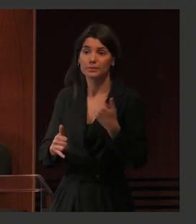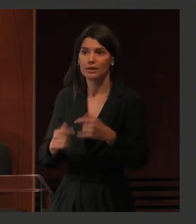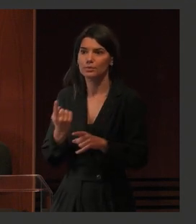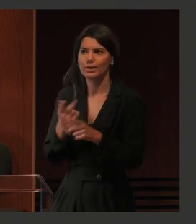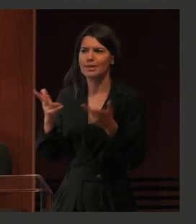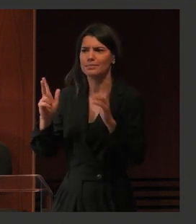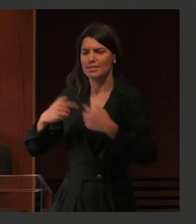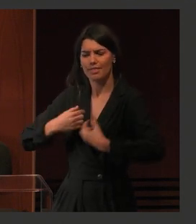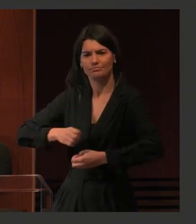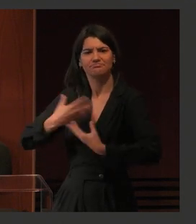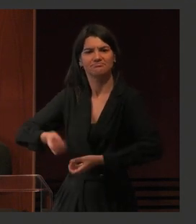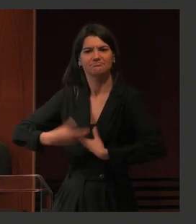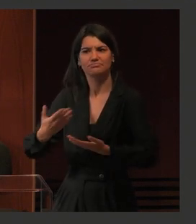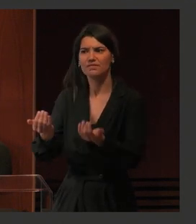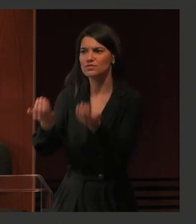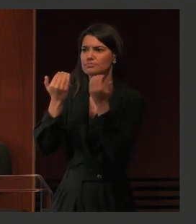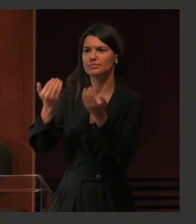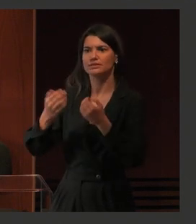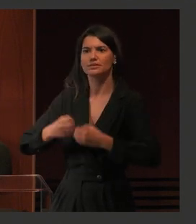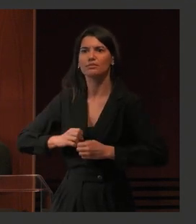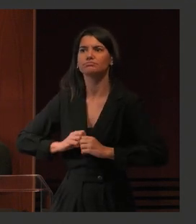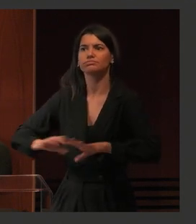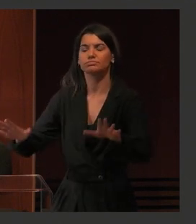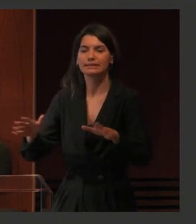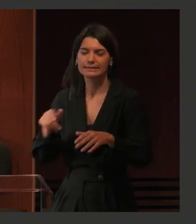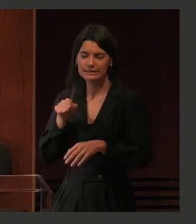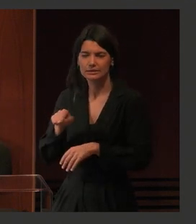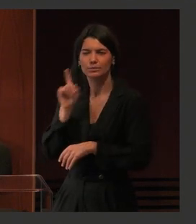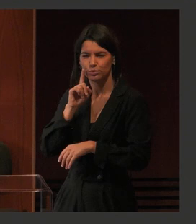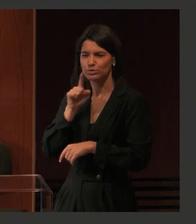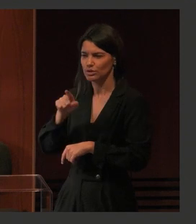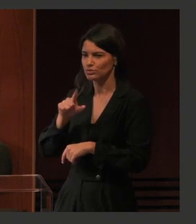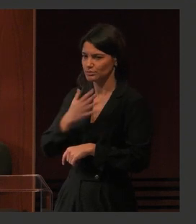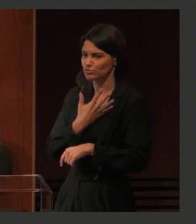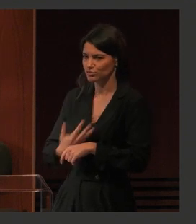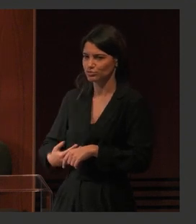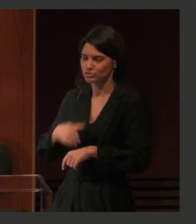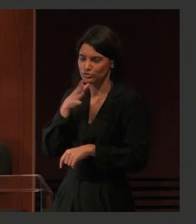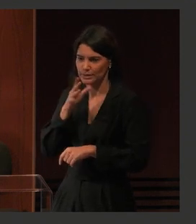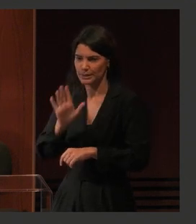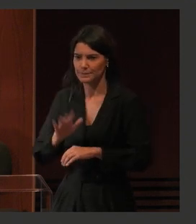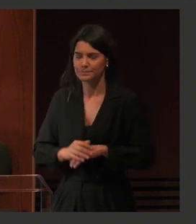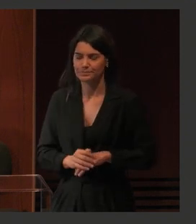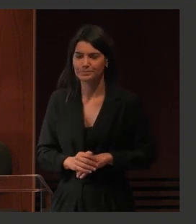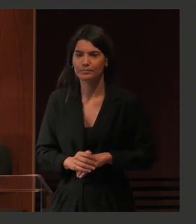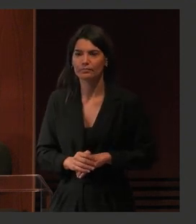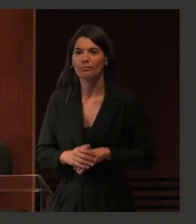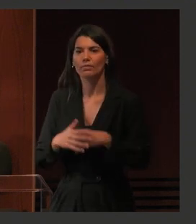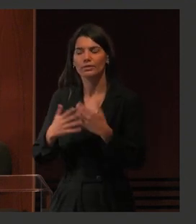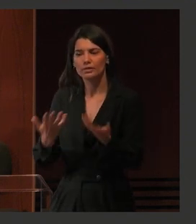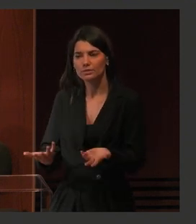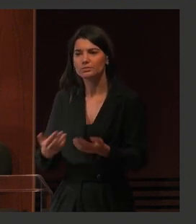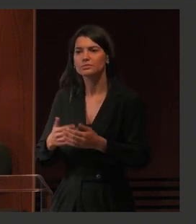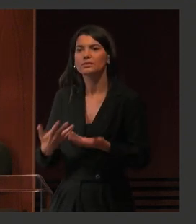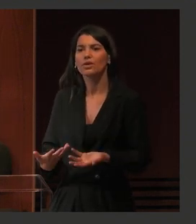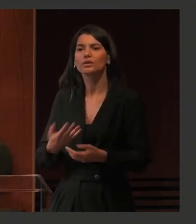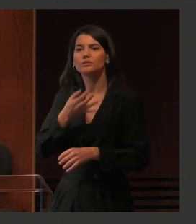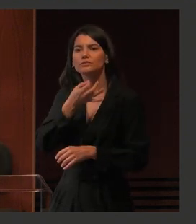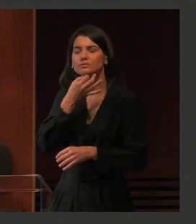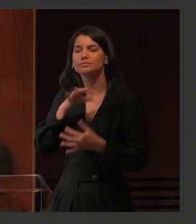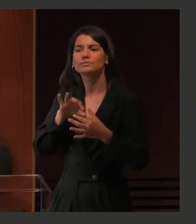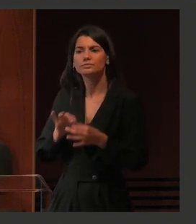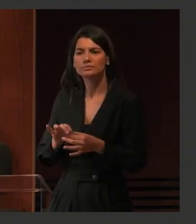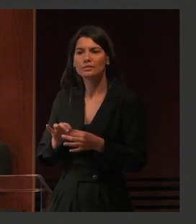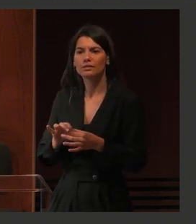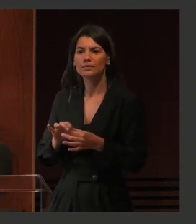which is also very important, and I will come to that later. So let's start with some ways